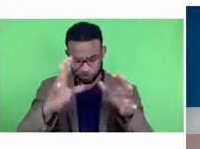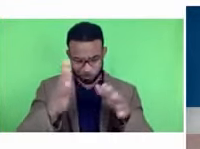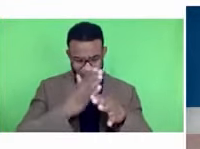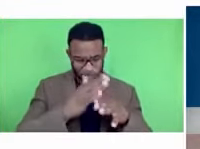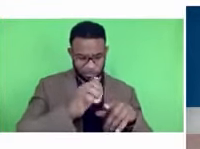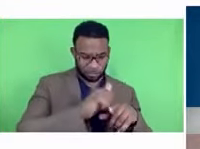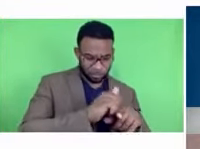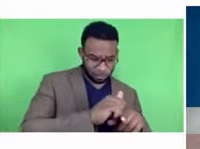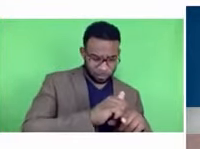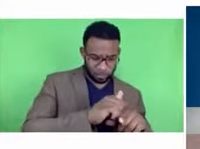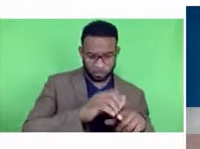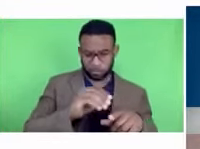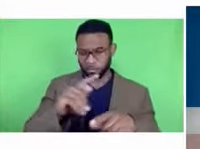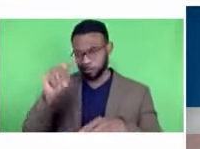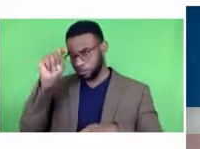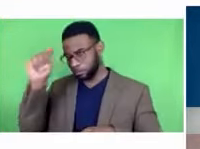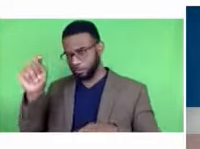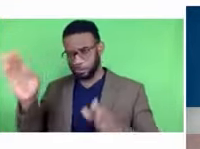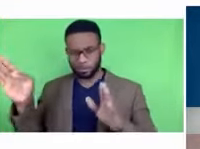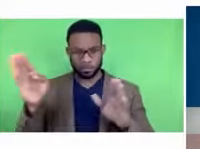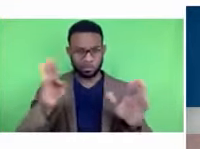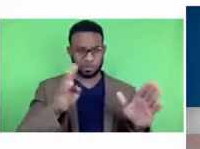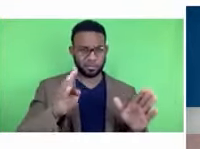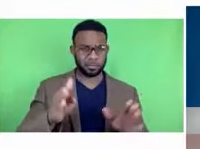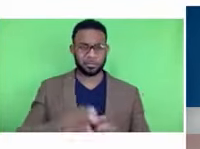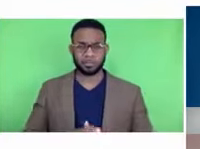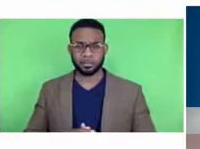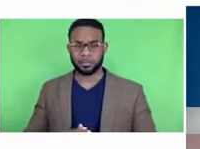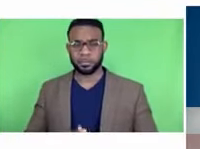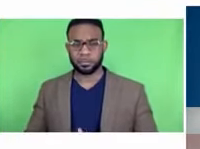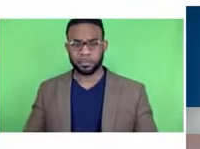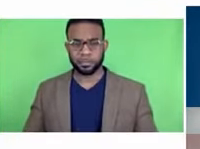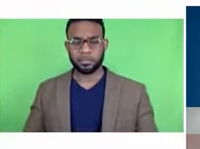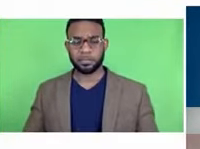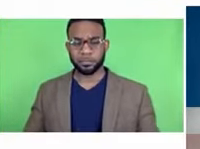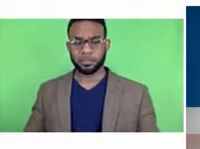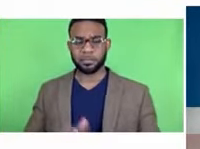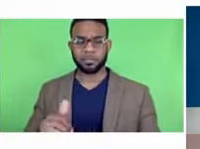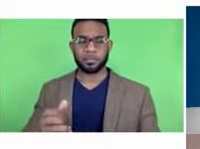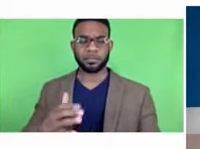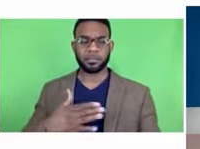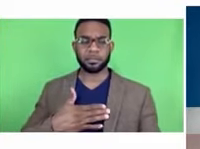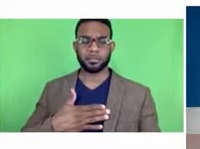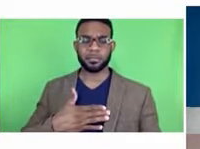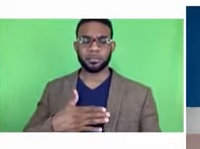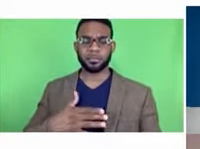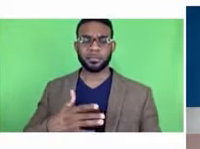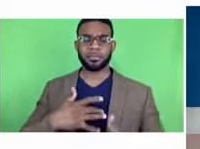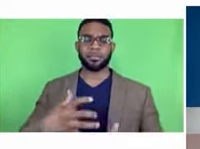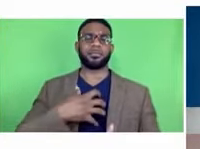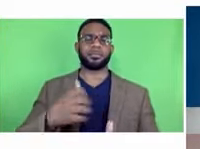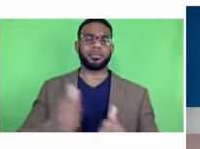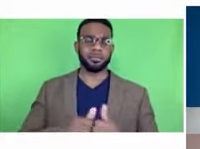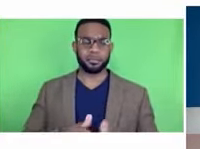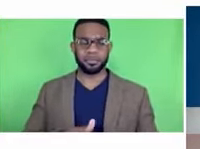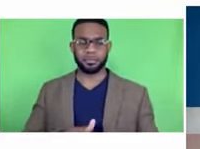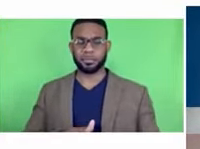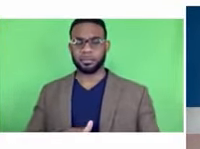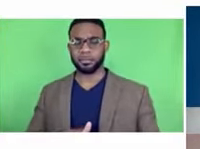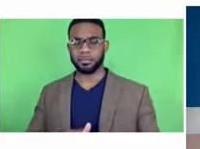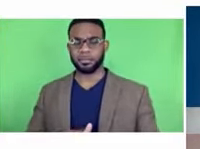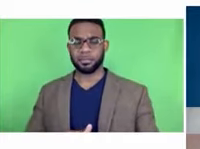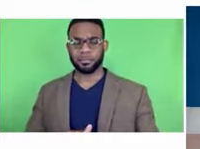and theory. And that's where I have a lot of my contention with. Just really showing the clients that,